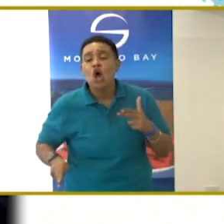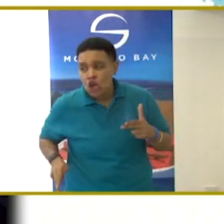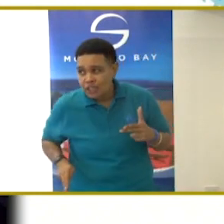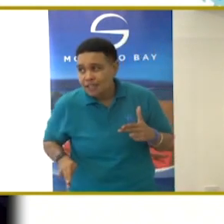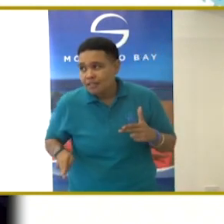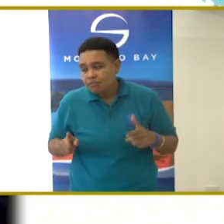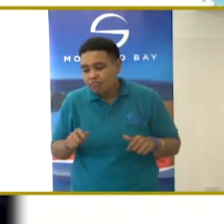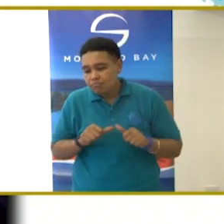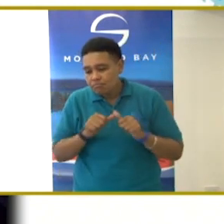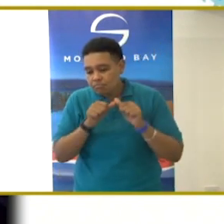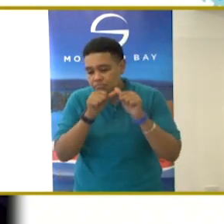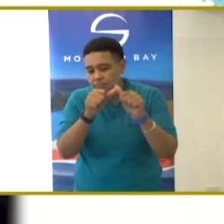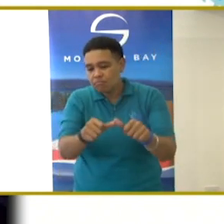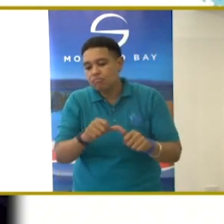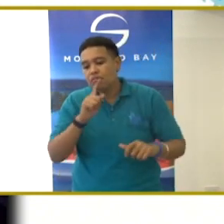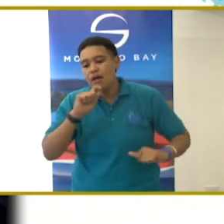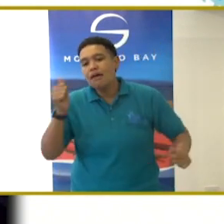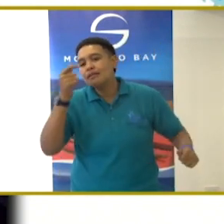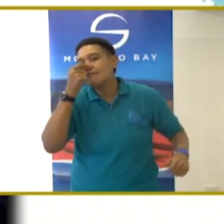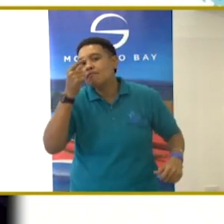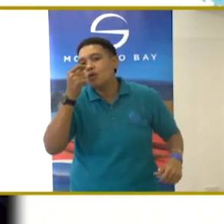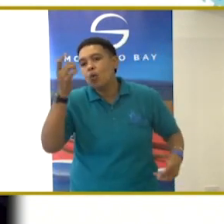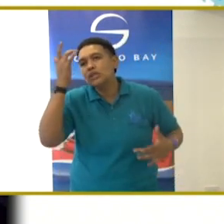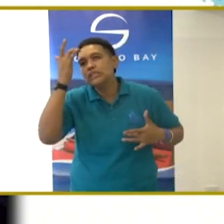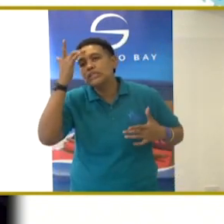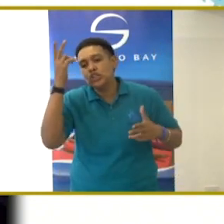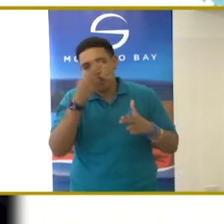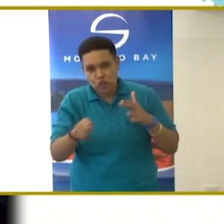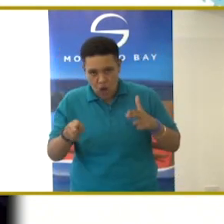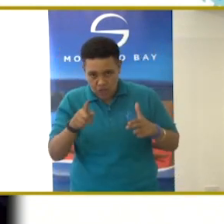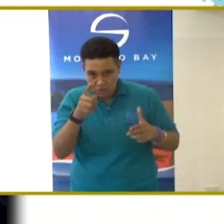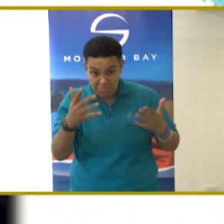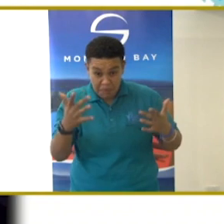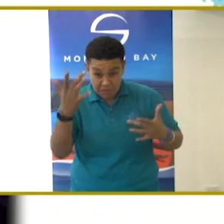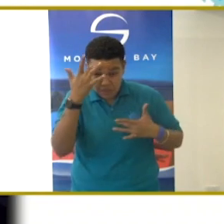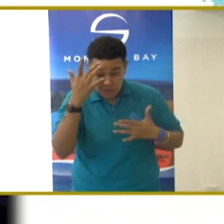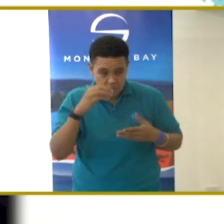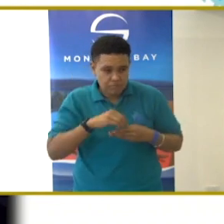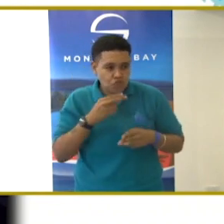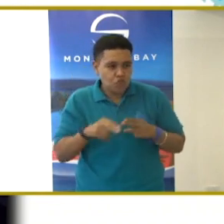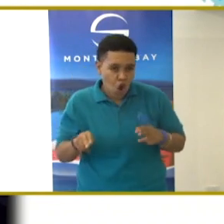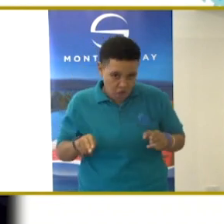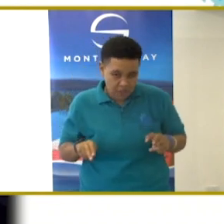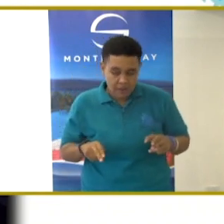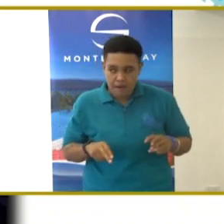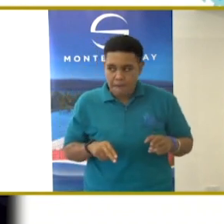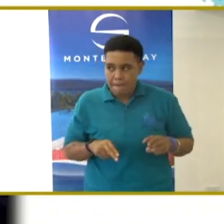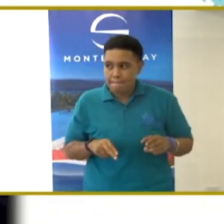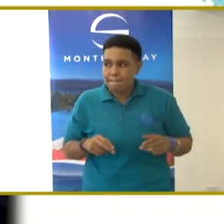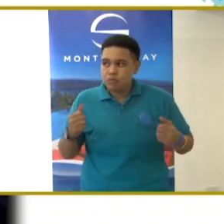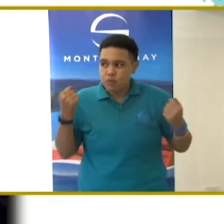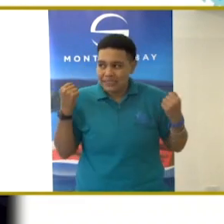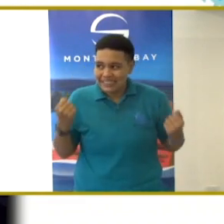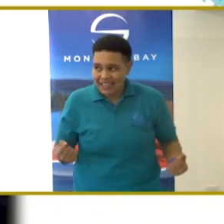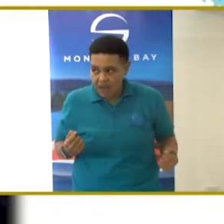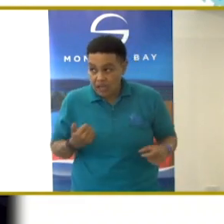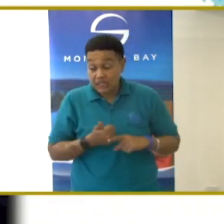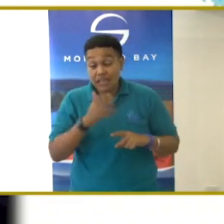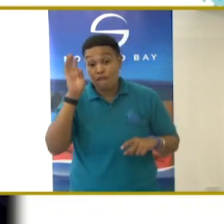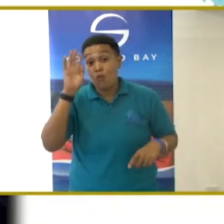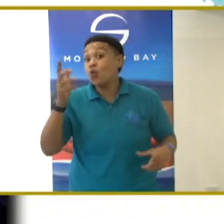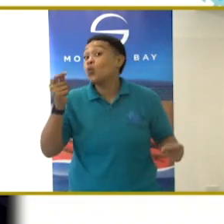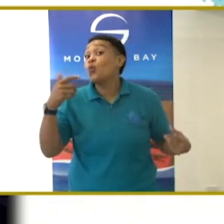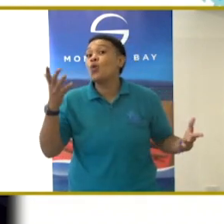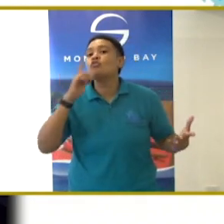the duration of any flu-like illness that you may get. The severity will certainly